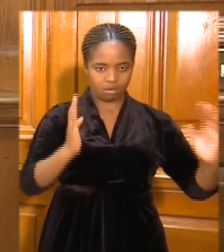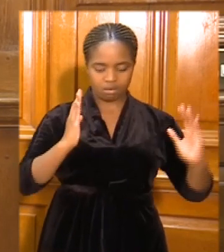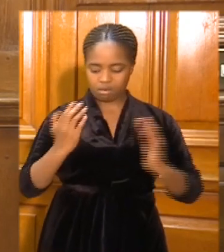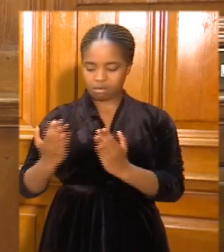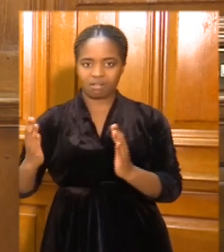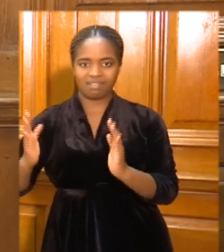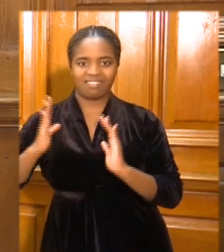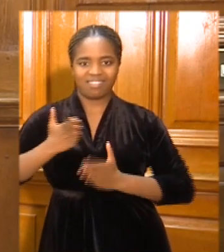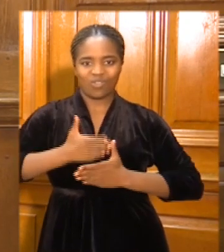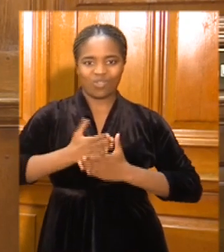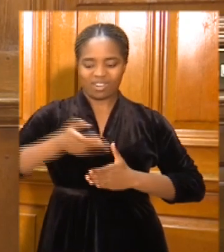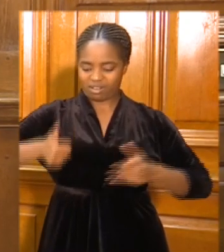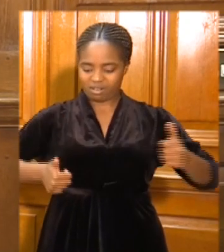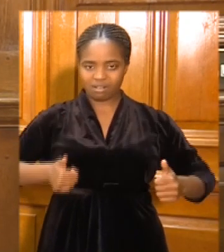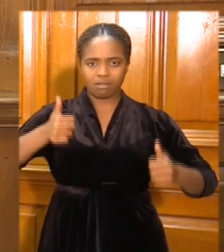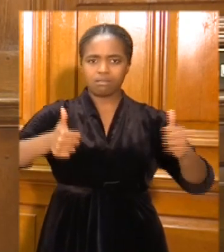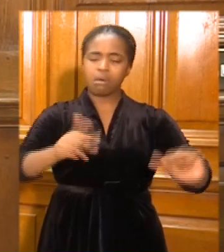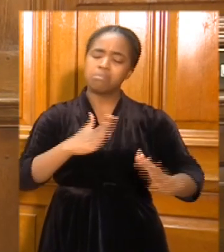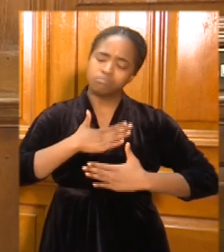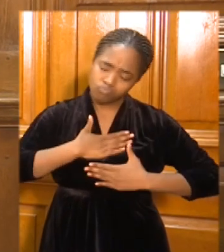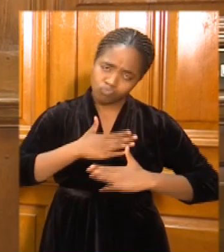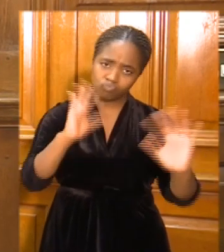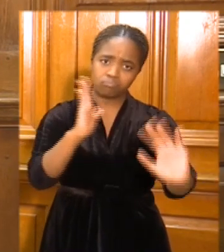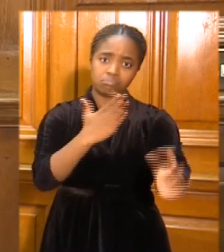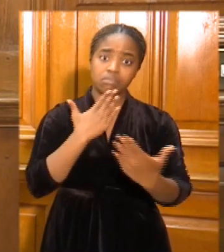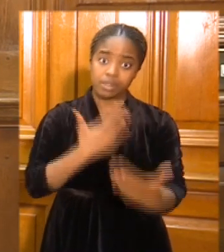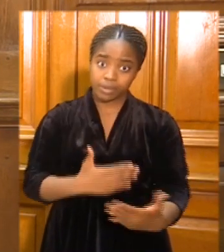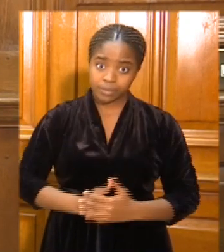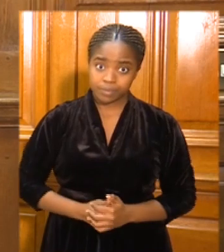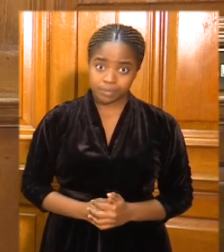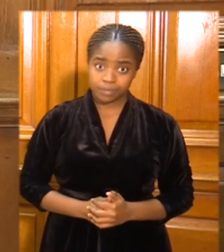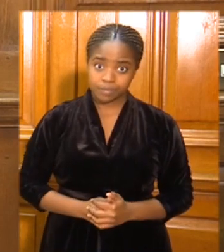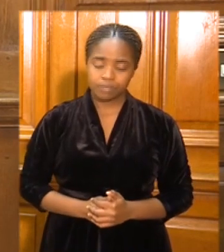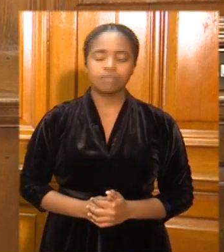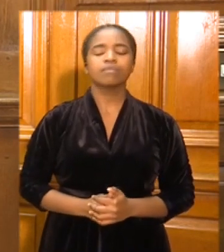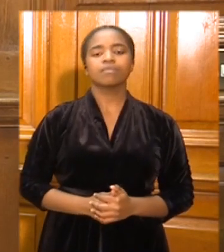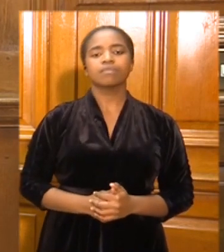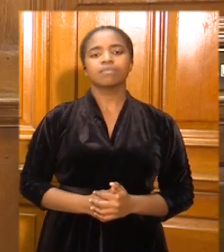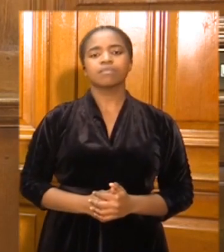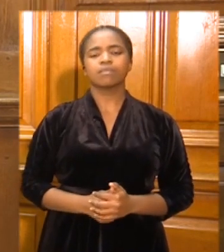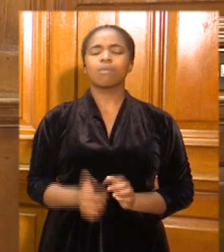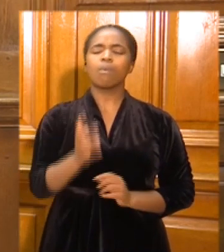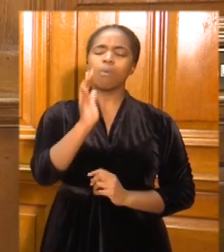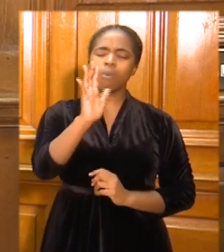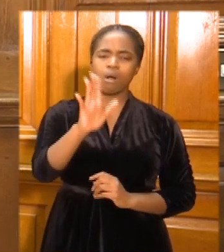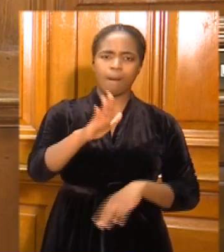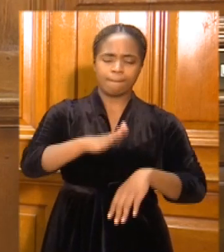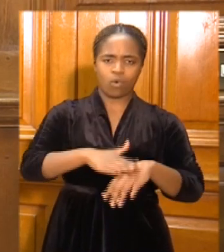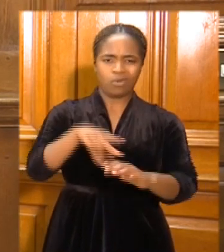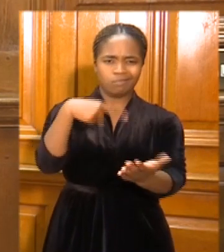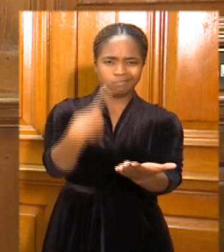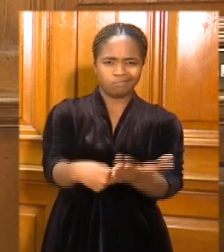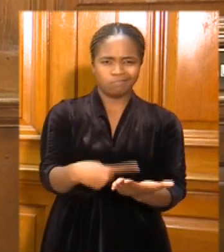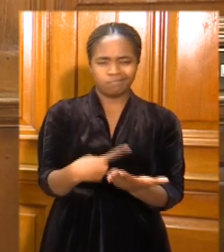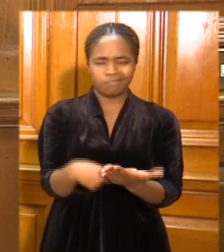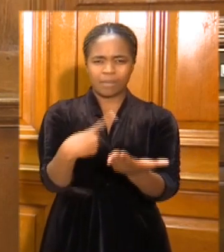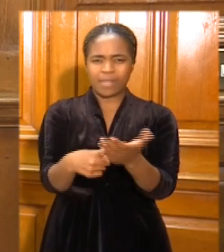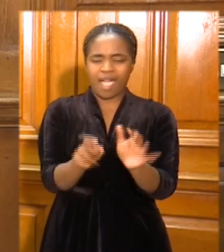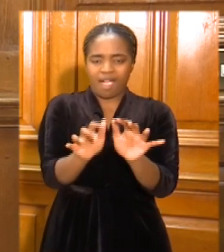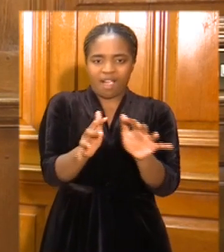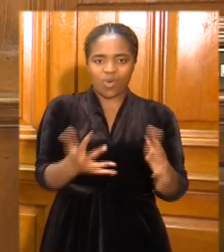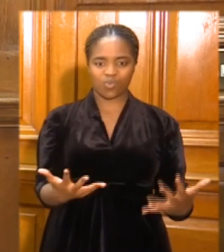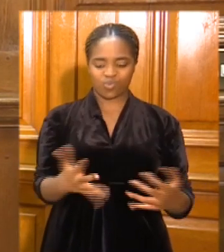employees. And we thank them for this. We will be discussing with larger employers how they can